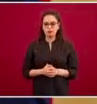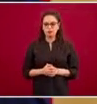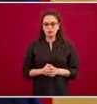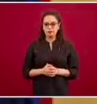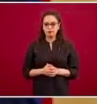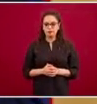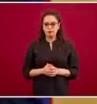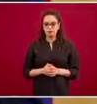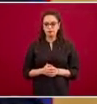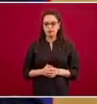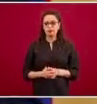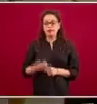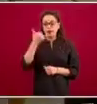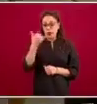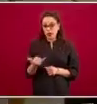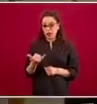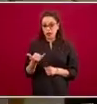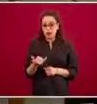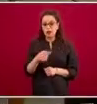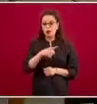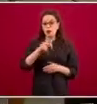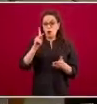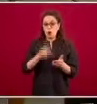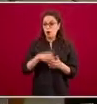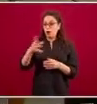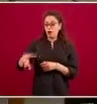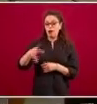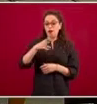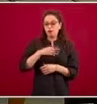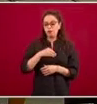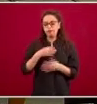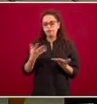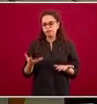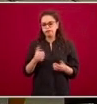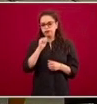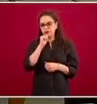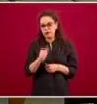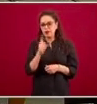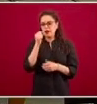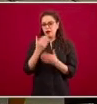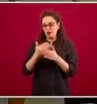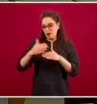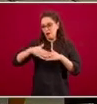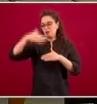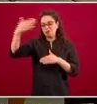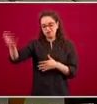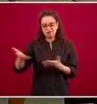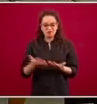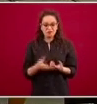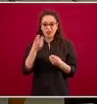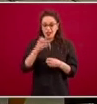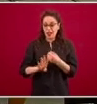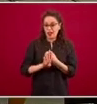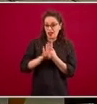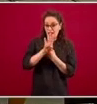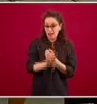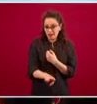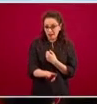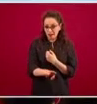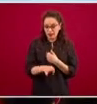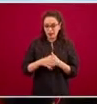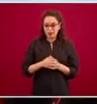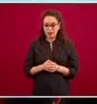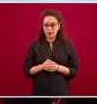isolate yourself, because you will have a natural recovery process.